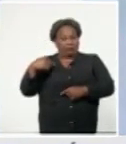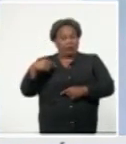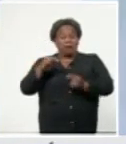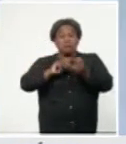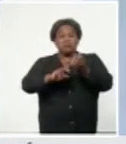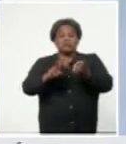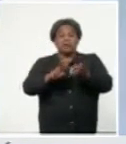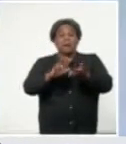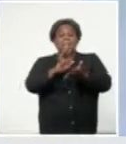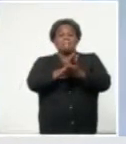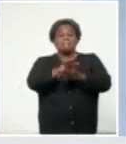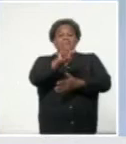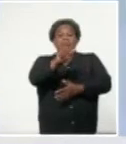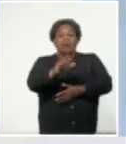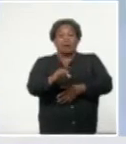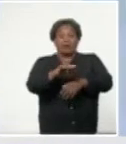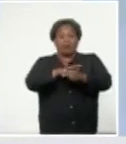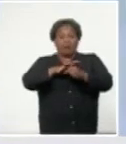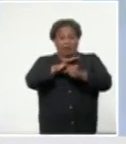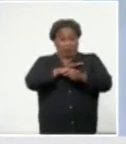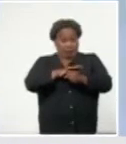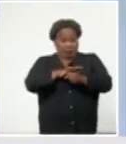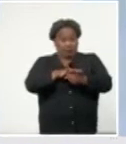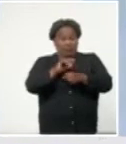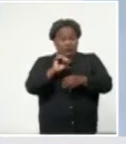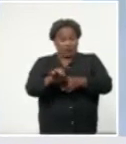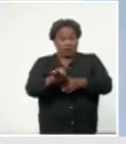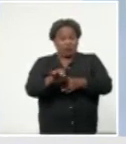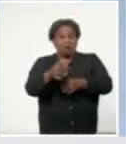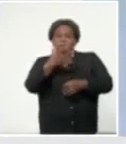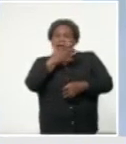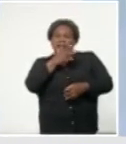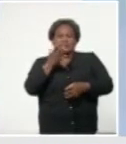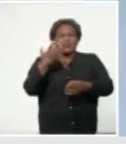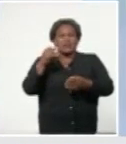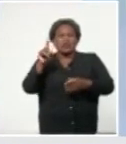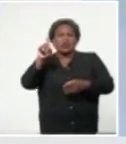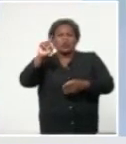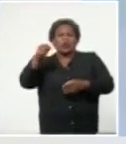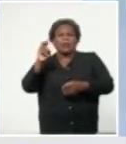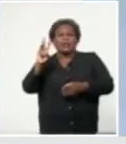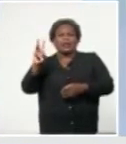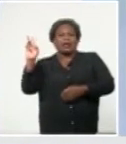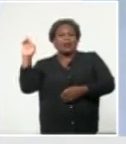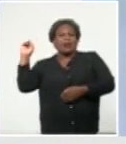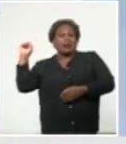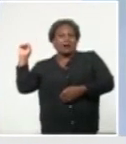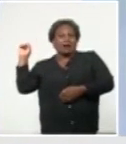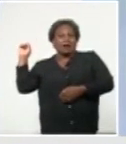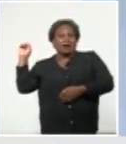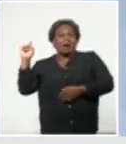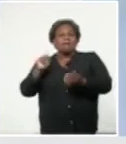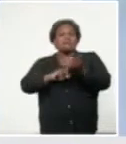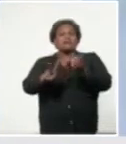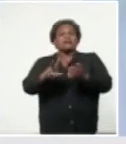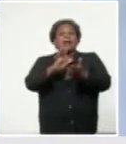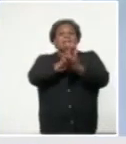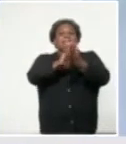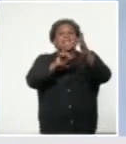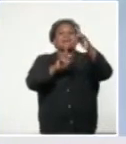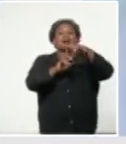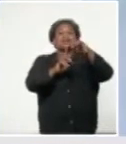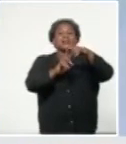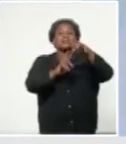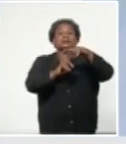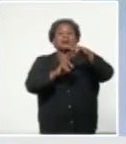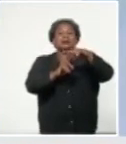last 15 days, it has a rate of 0.14. The remaining 12 provinces and